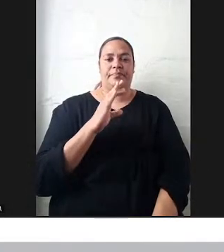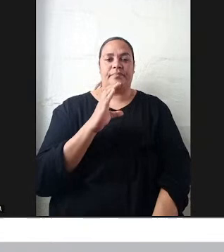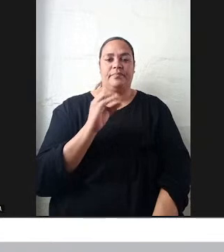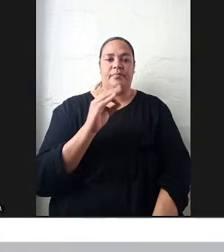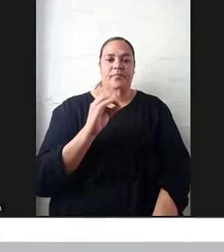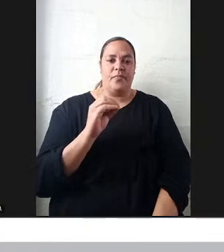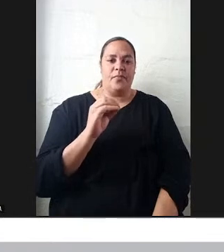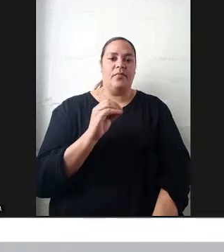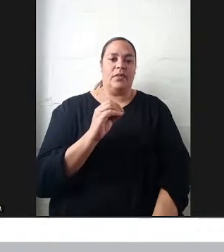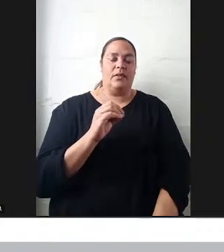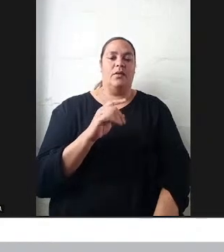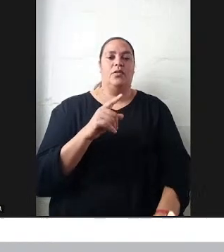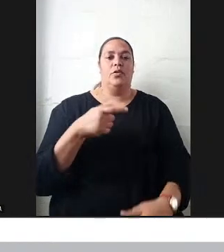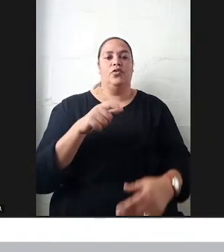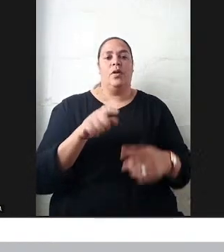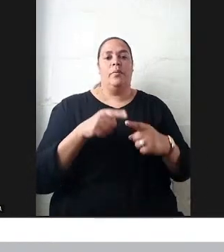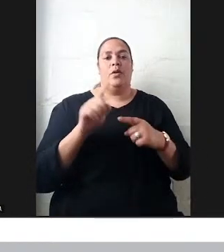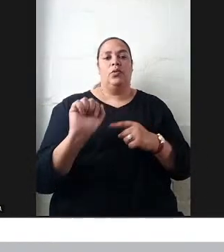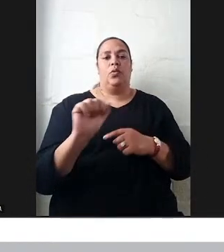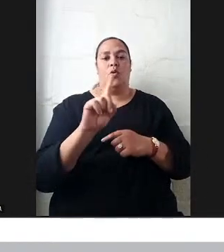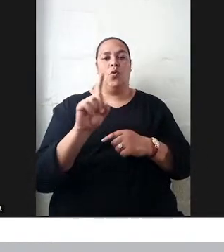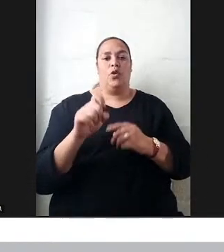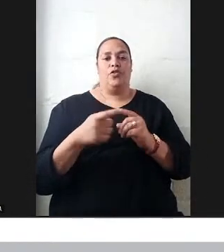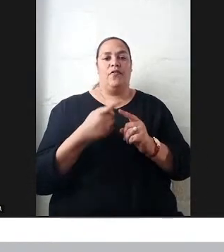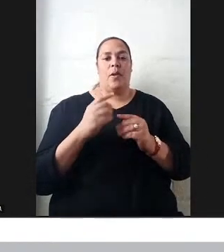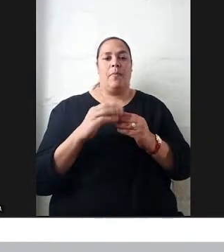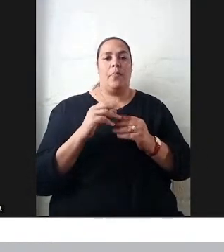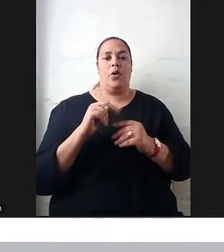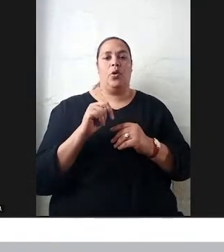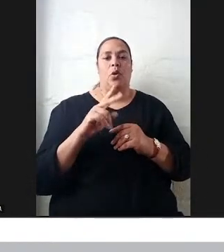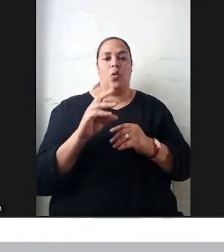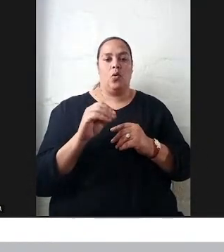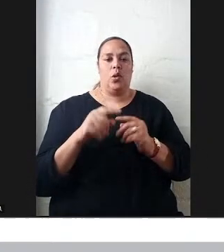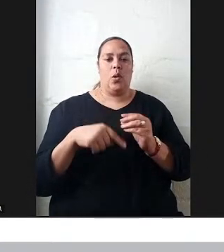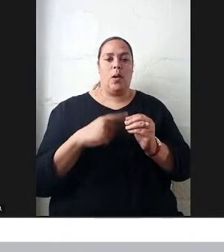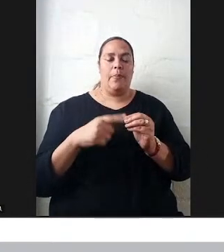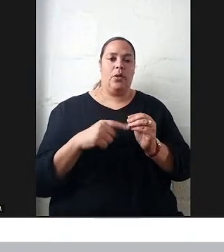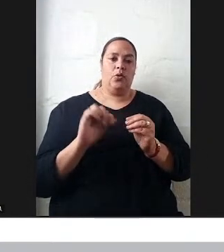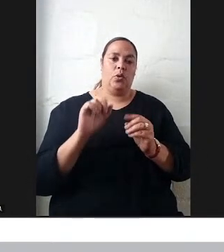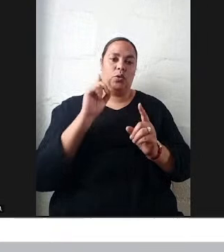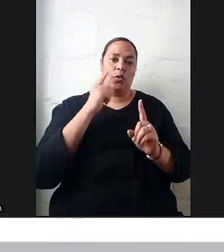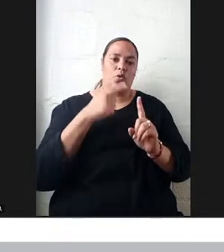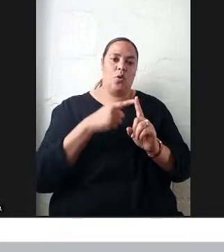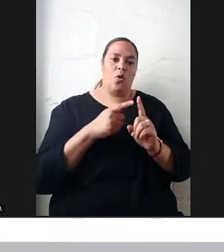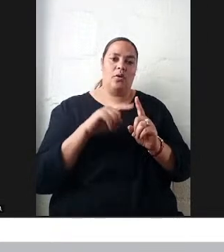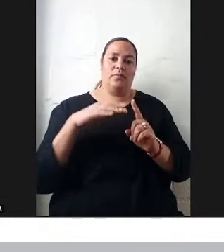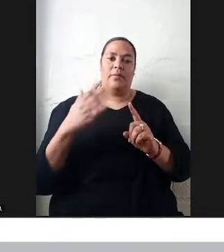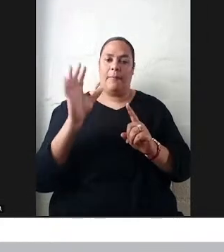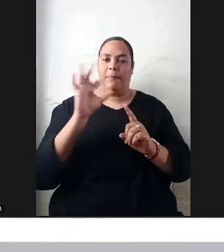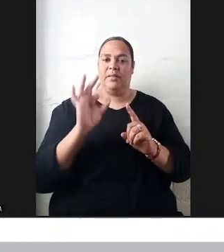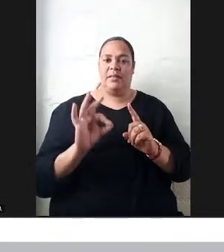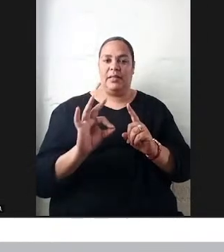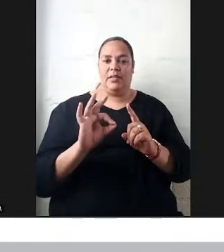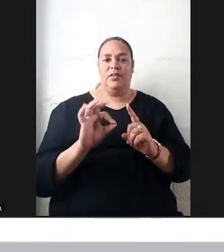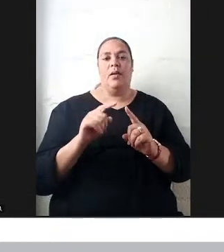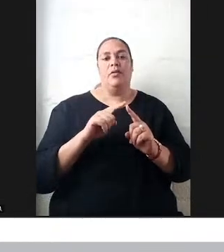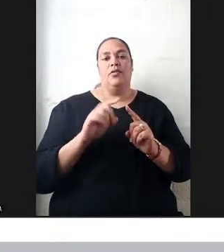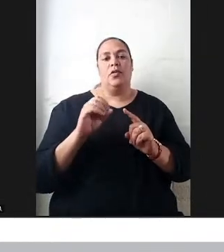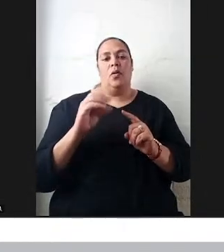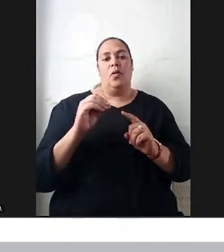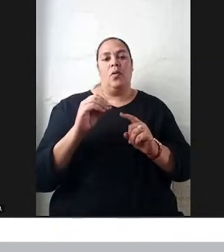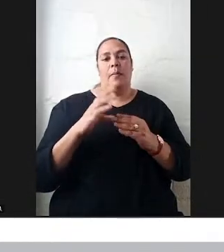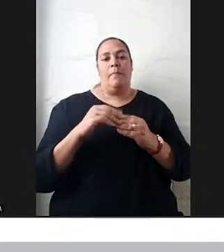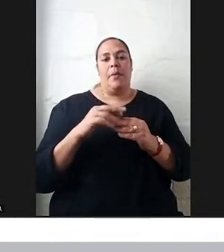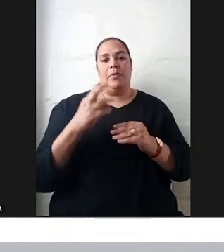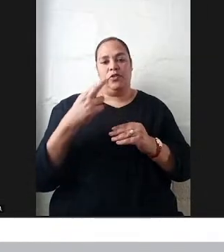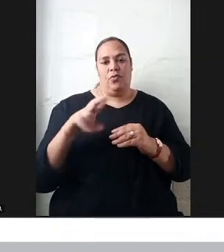With regard to the question from Member Nkondlo around the targets versus the percentage spent, so members, right, it